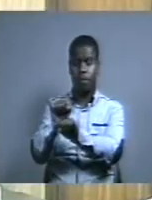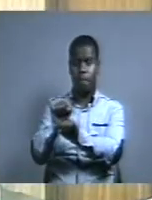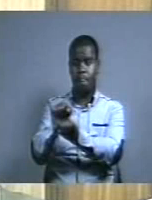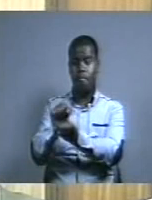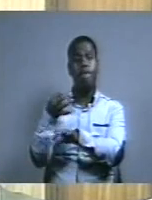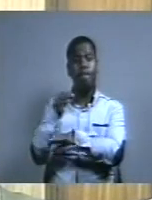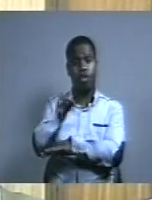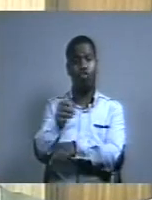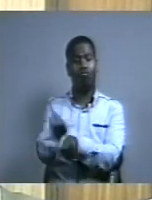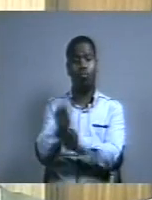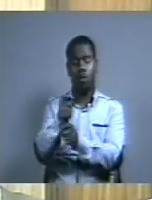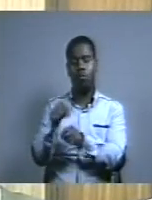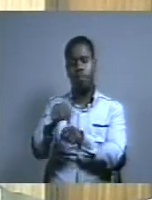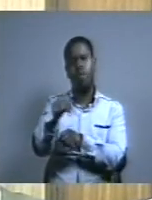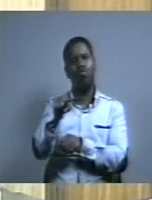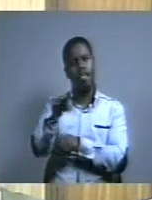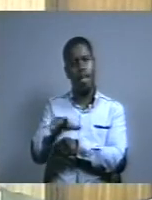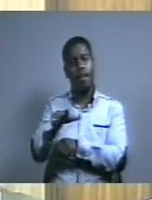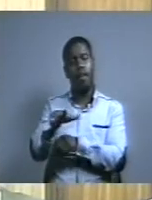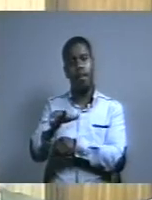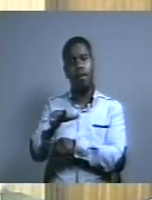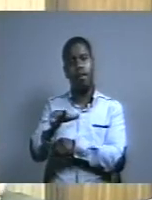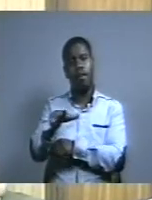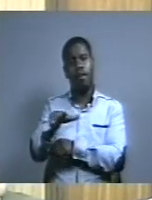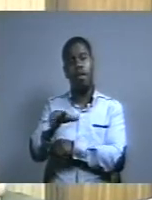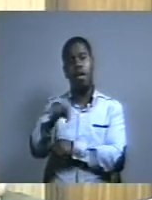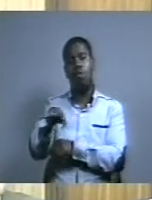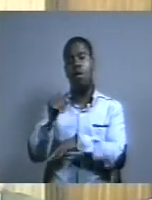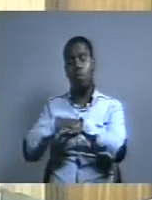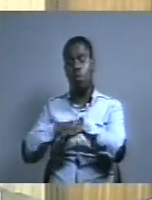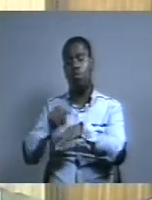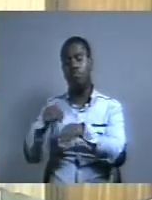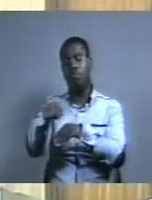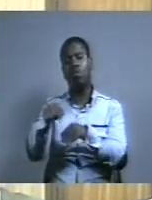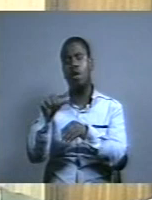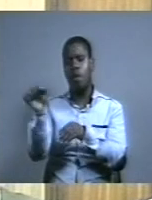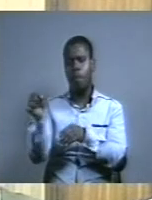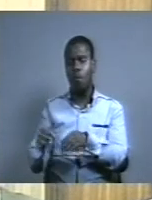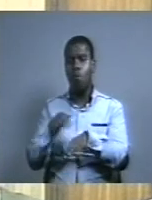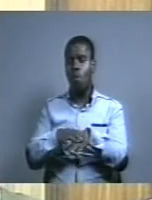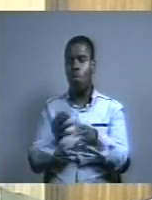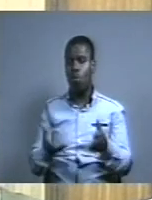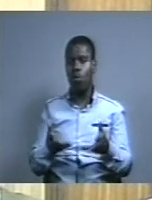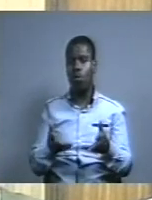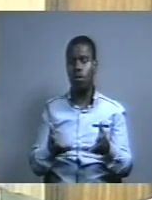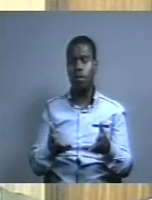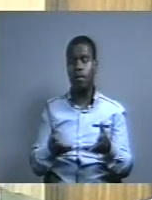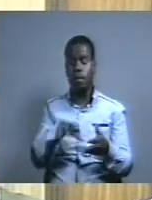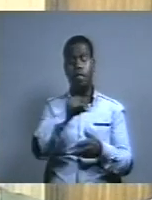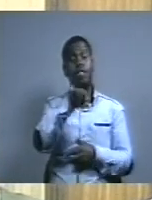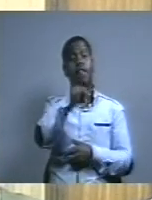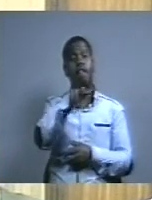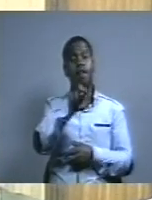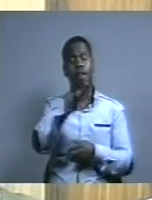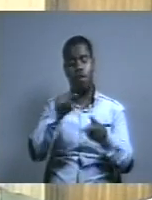allocation process until the 28th of April, and the fact that you have redeployed the delegated authority, Mr. Desmond Stevens, and his sidekick,